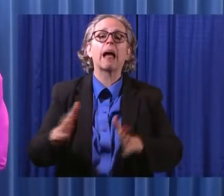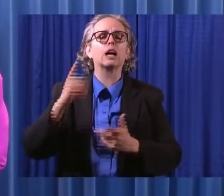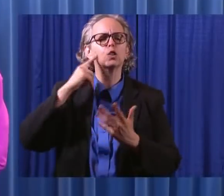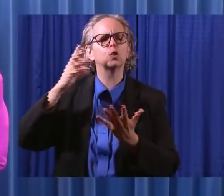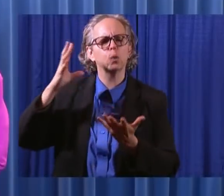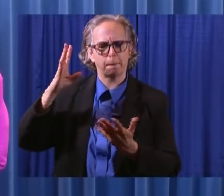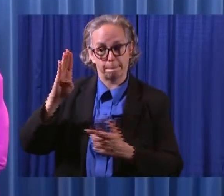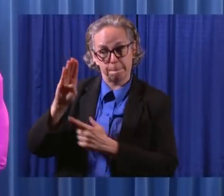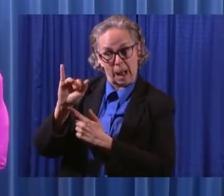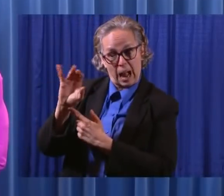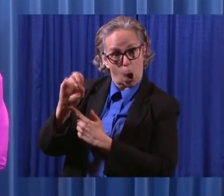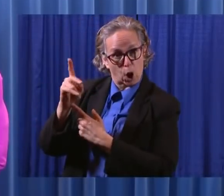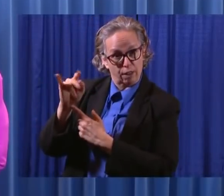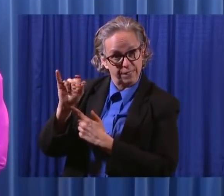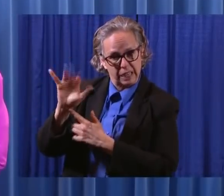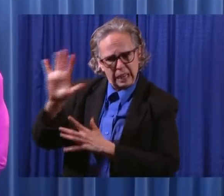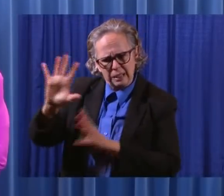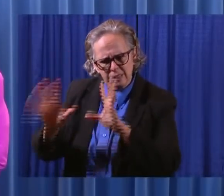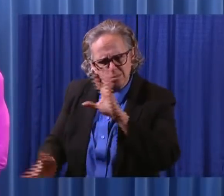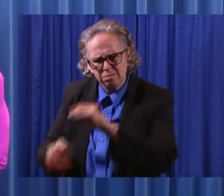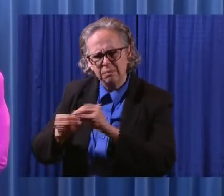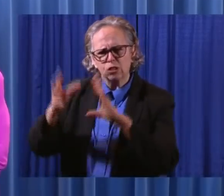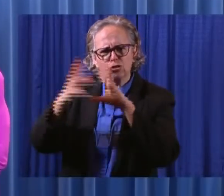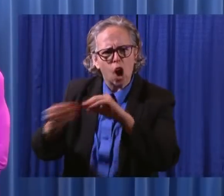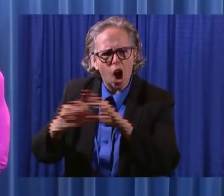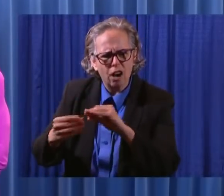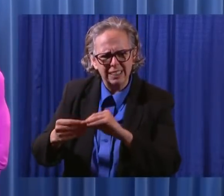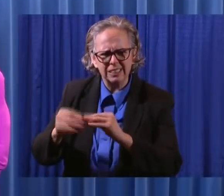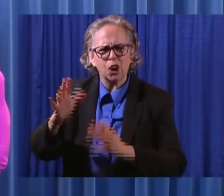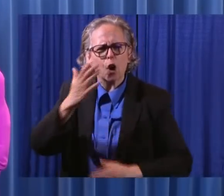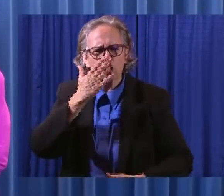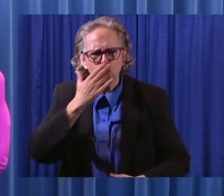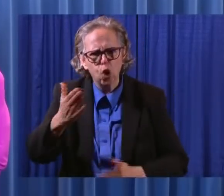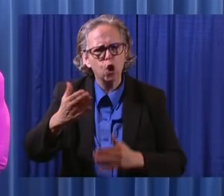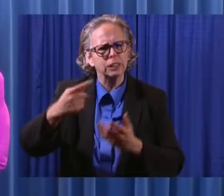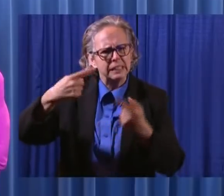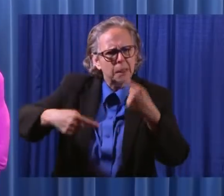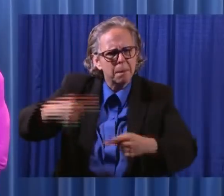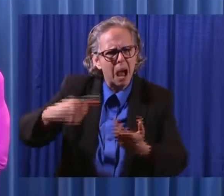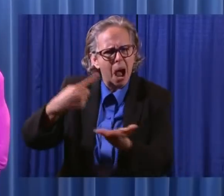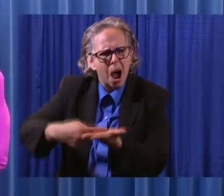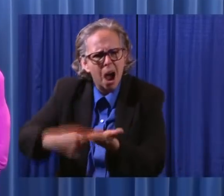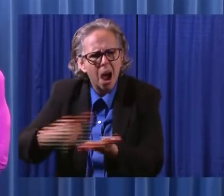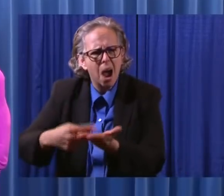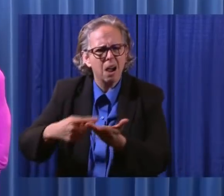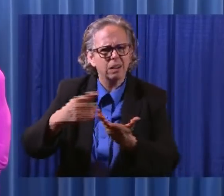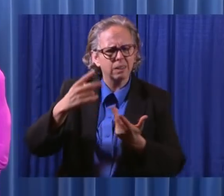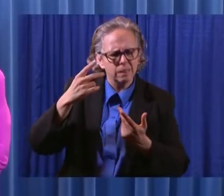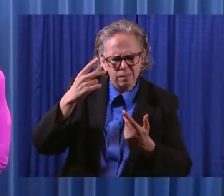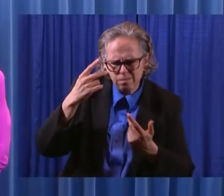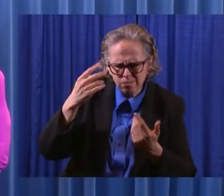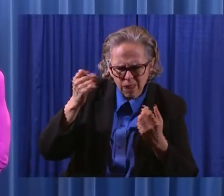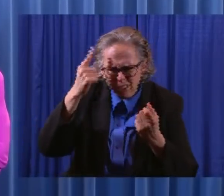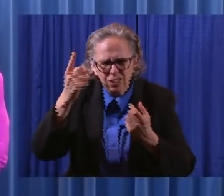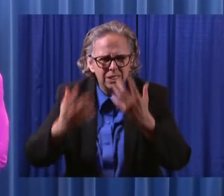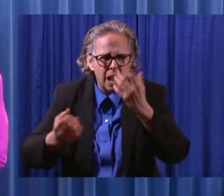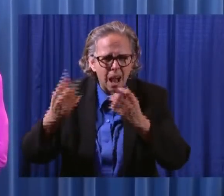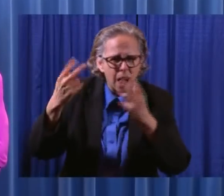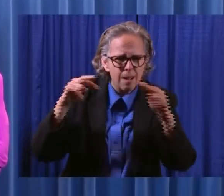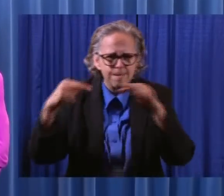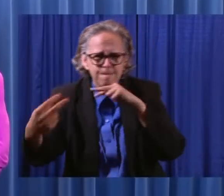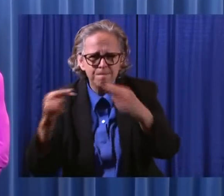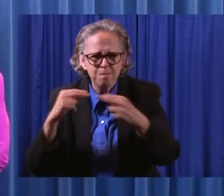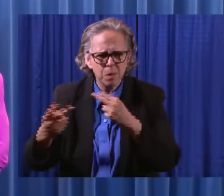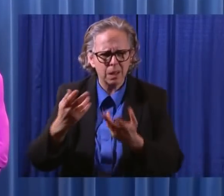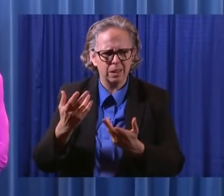are good debates to have. These are good discussions to have. It gets people to kind of dig back in their history